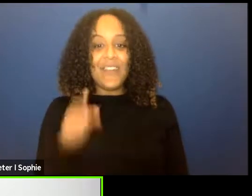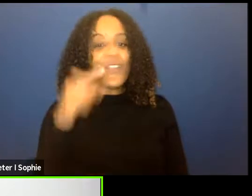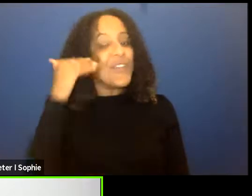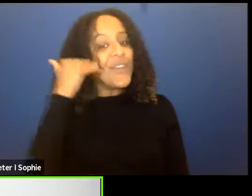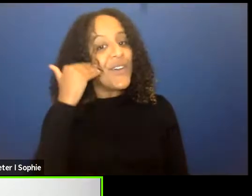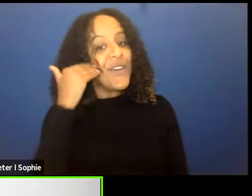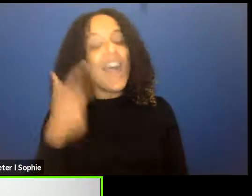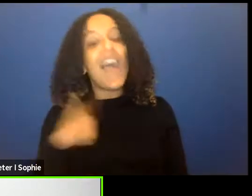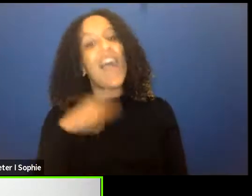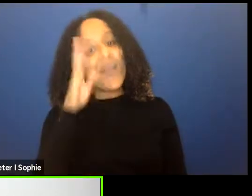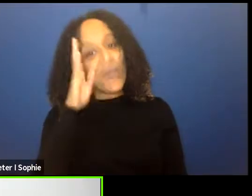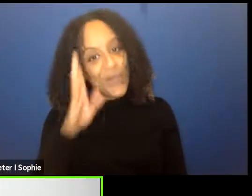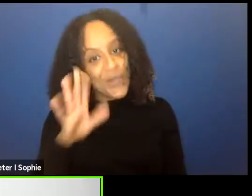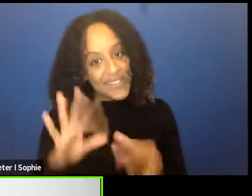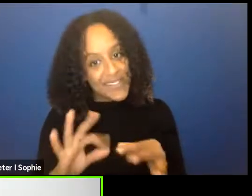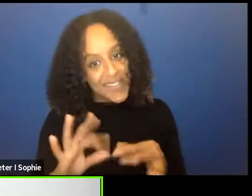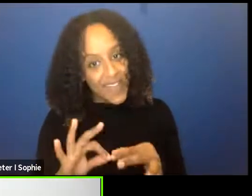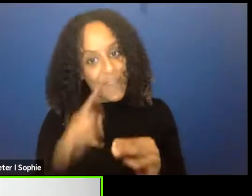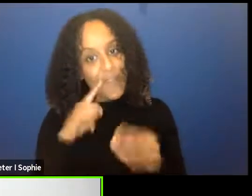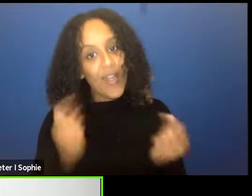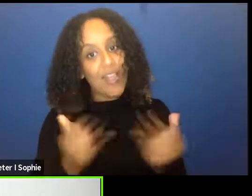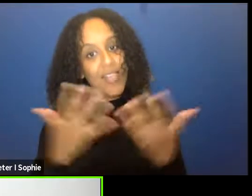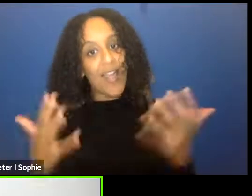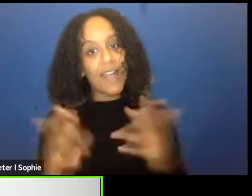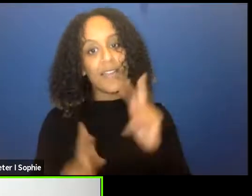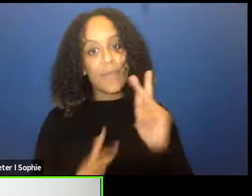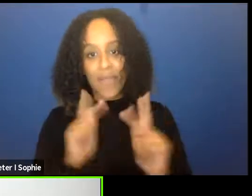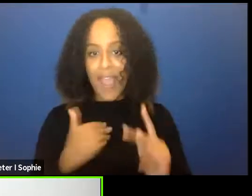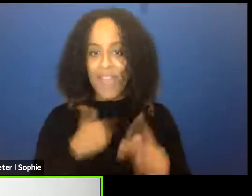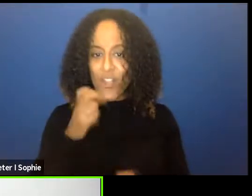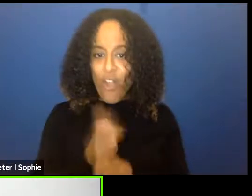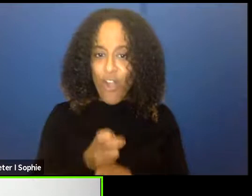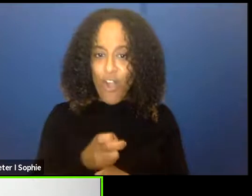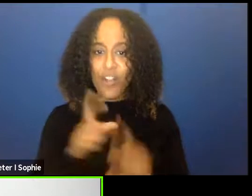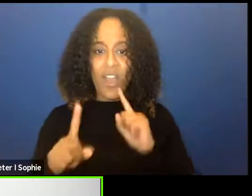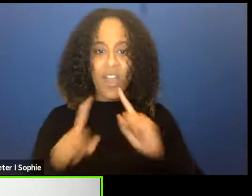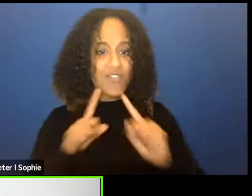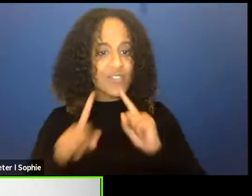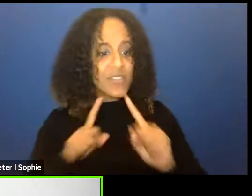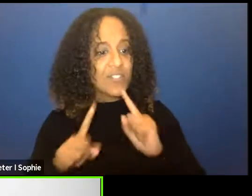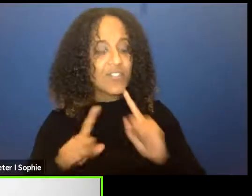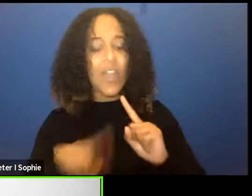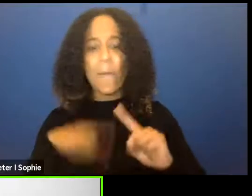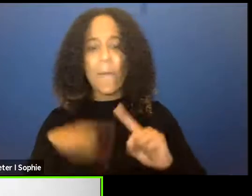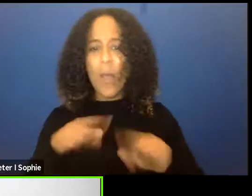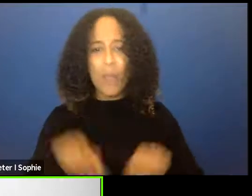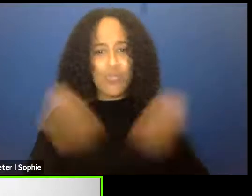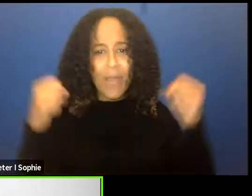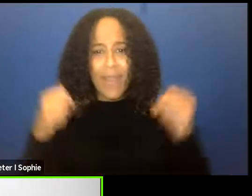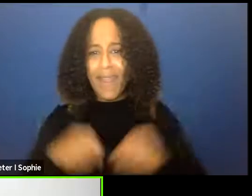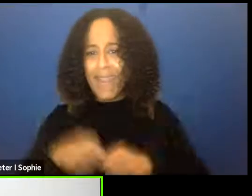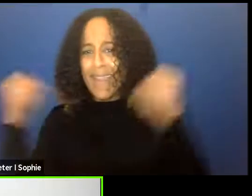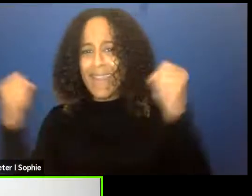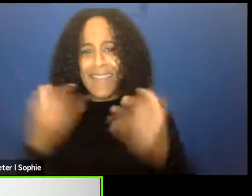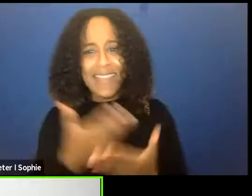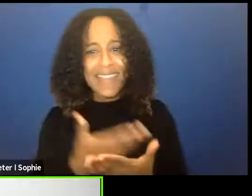I would say that for a lot of people, having hard conversations and breaking things is not